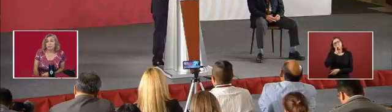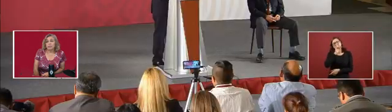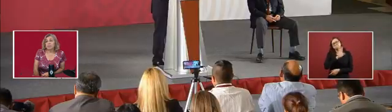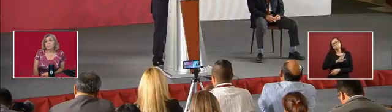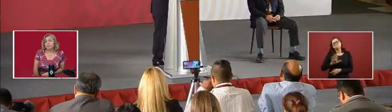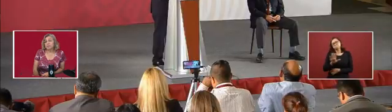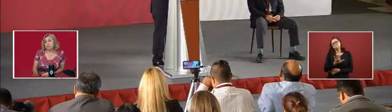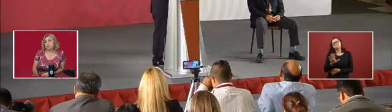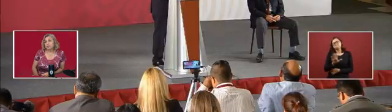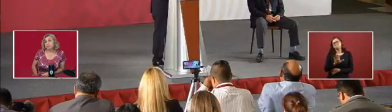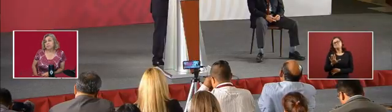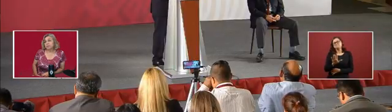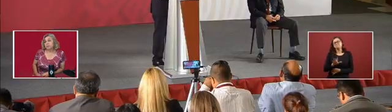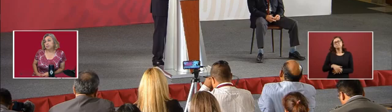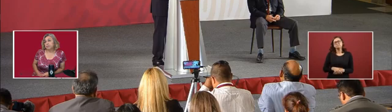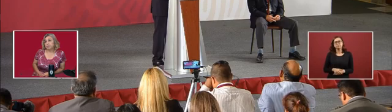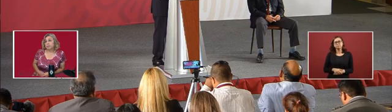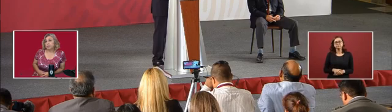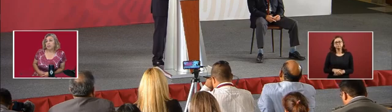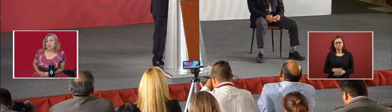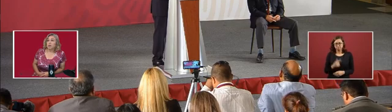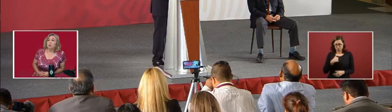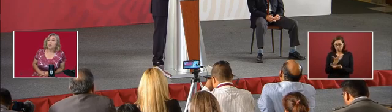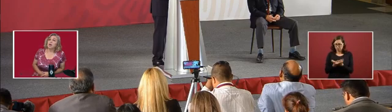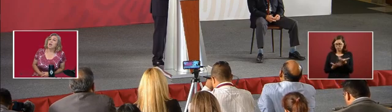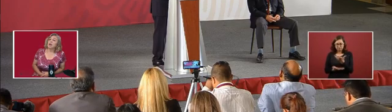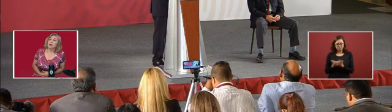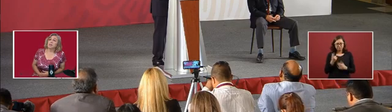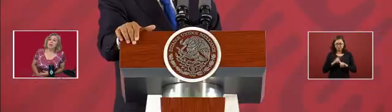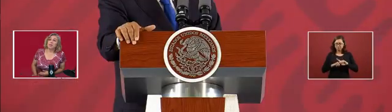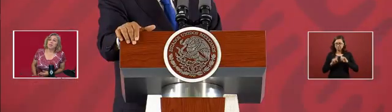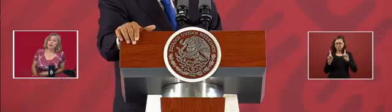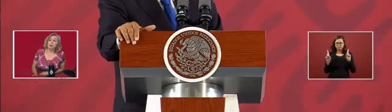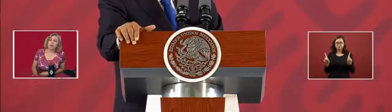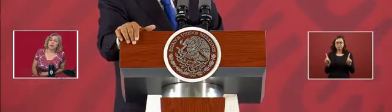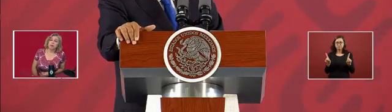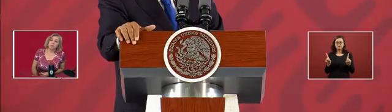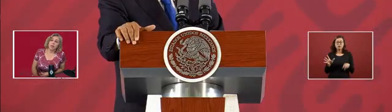a son that works there who's an attorney